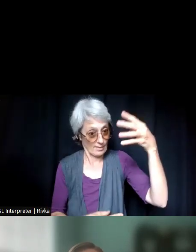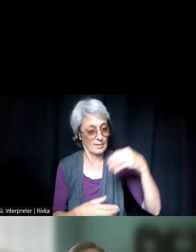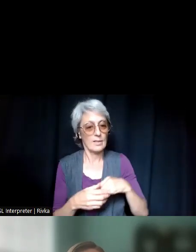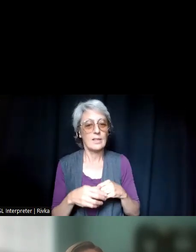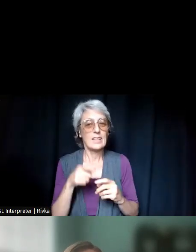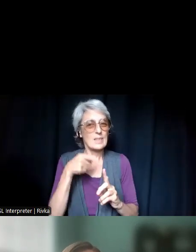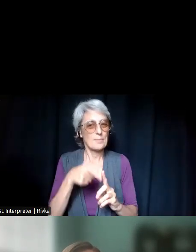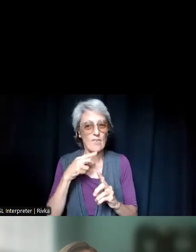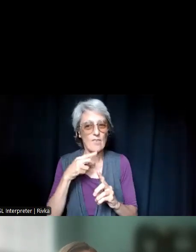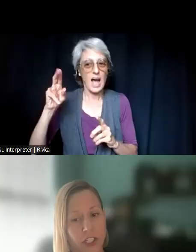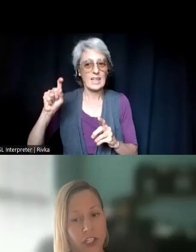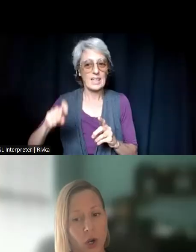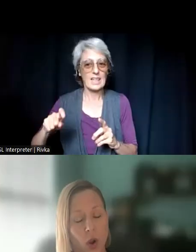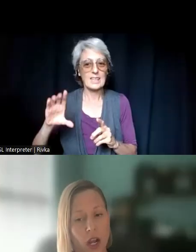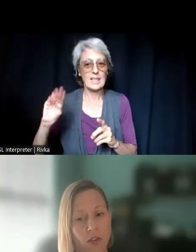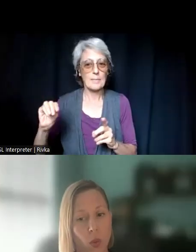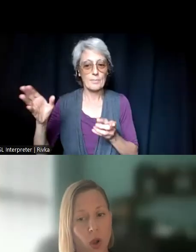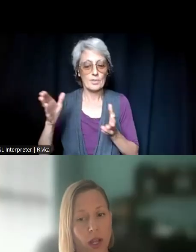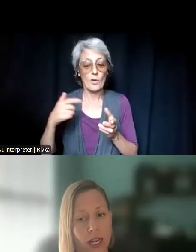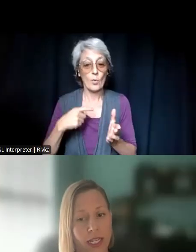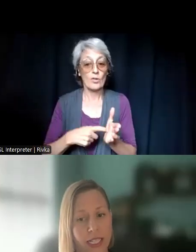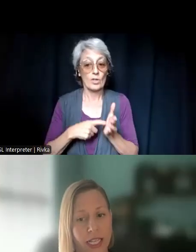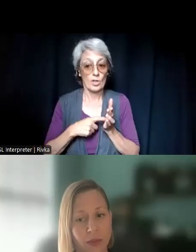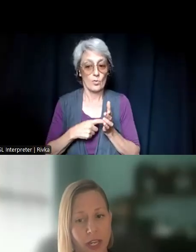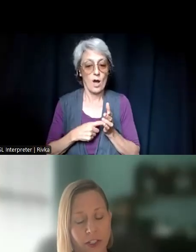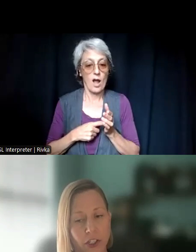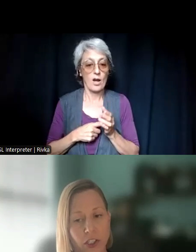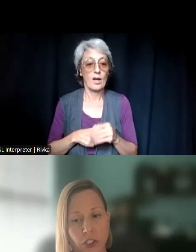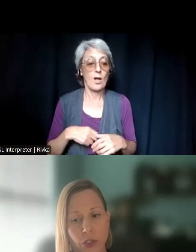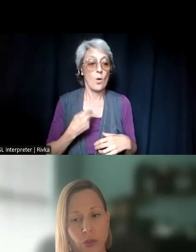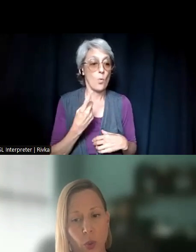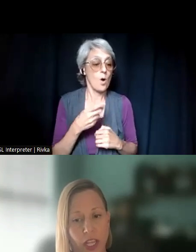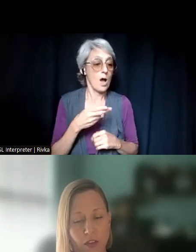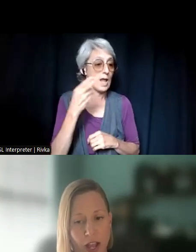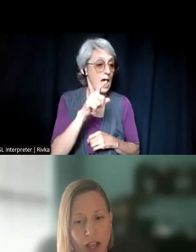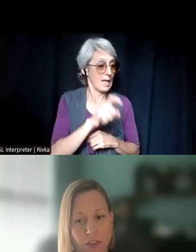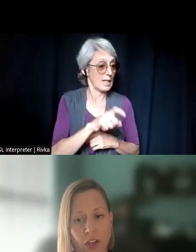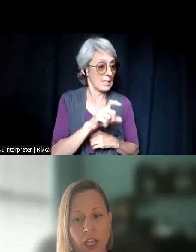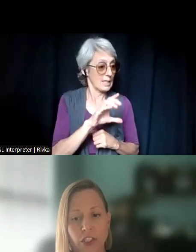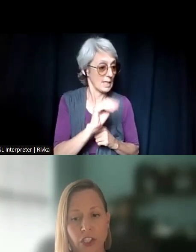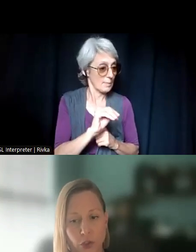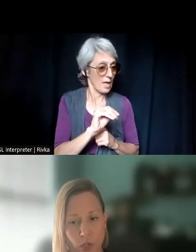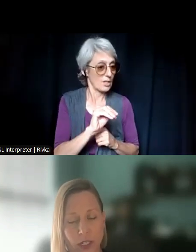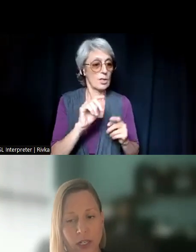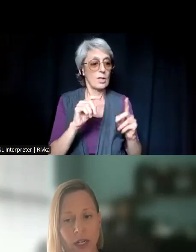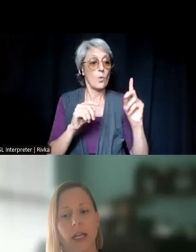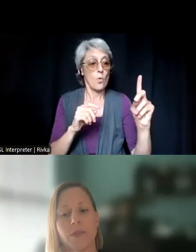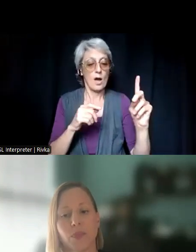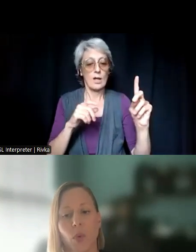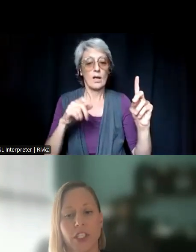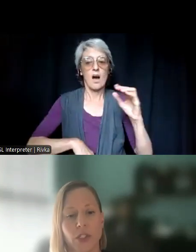service. We require a ratio of 1 high needs case manager to 25